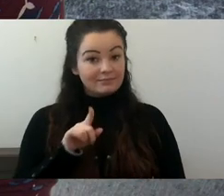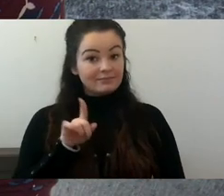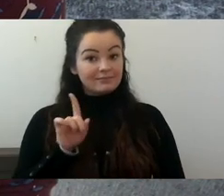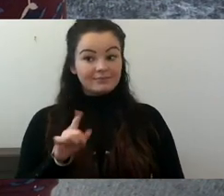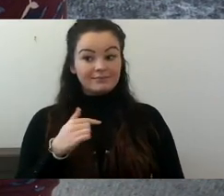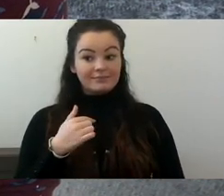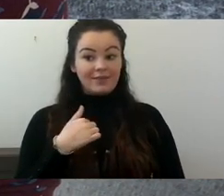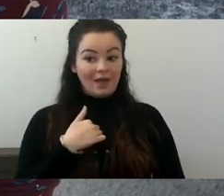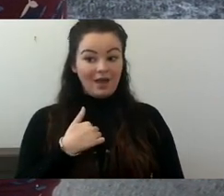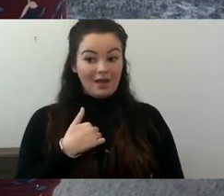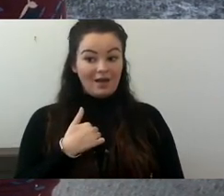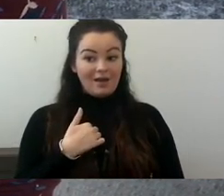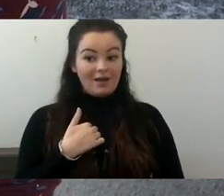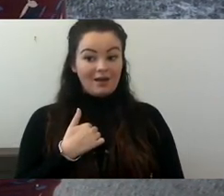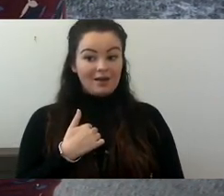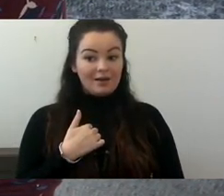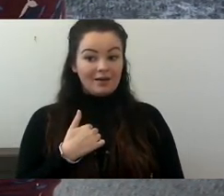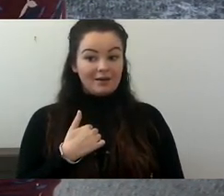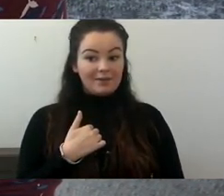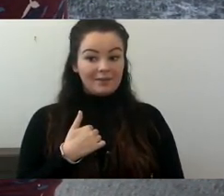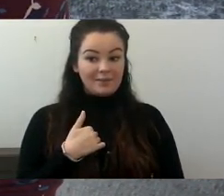I'm just going to